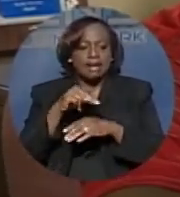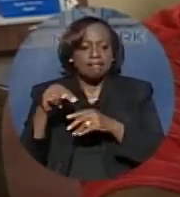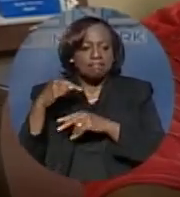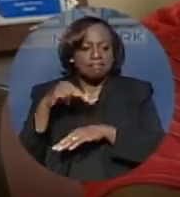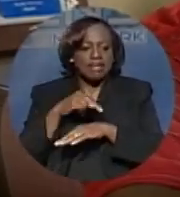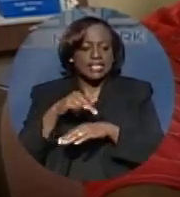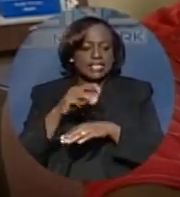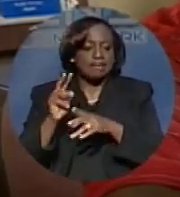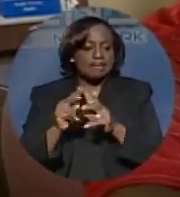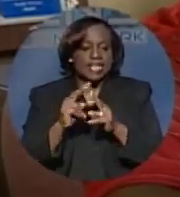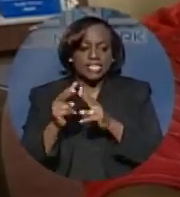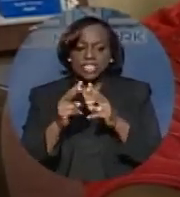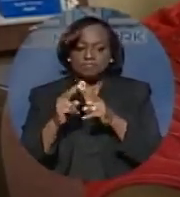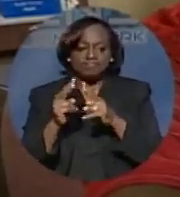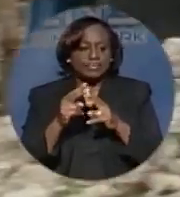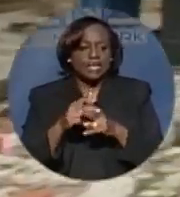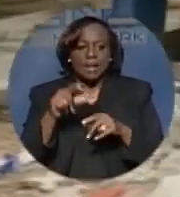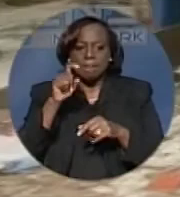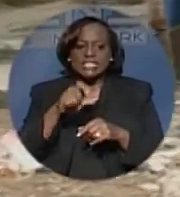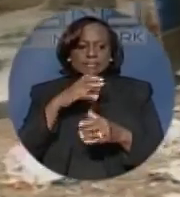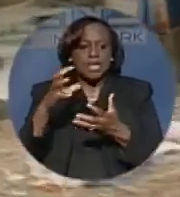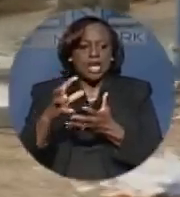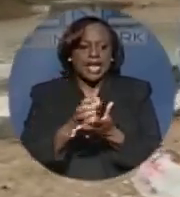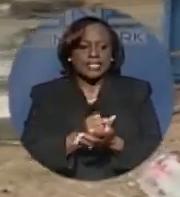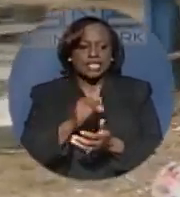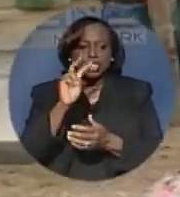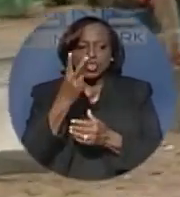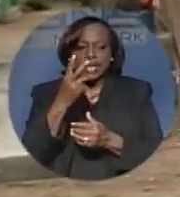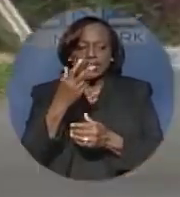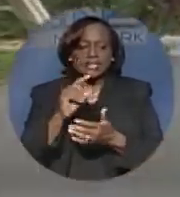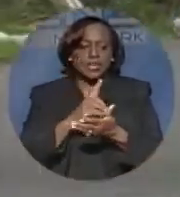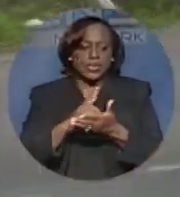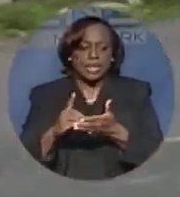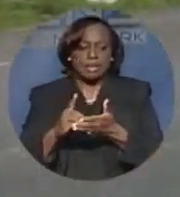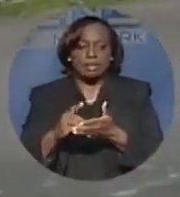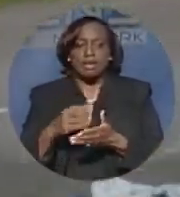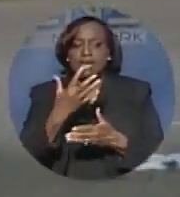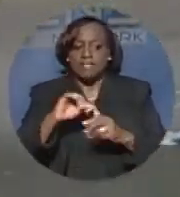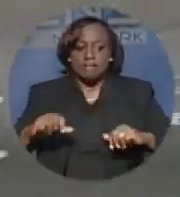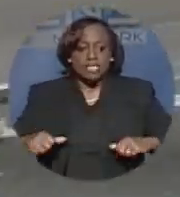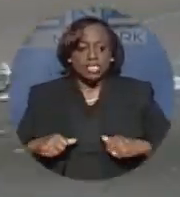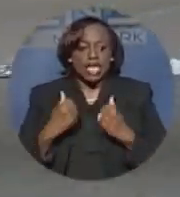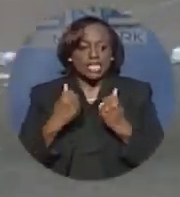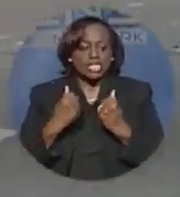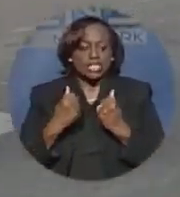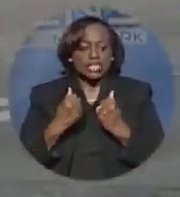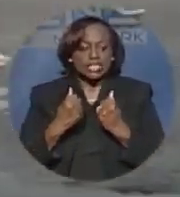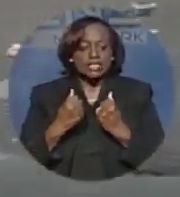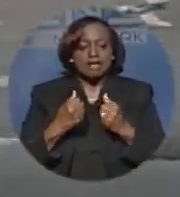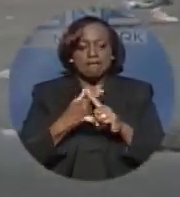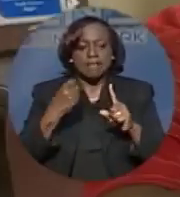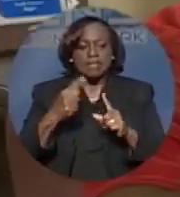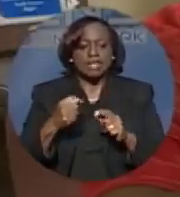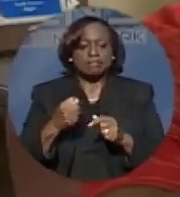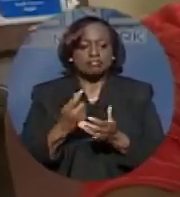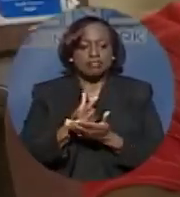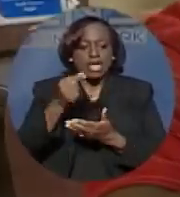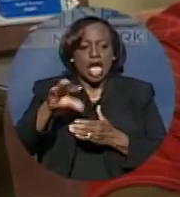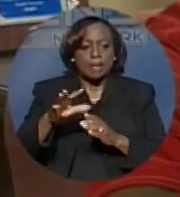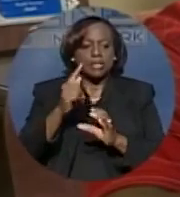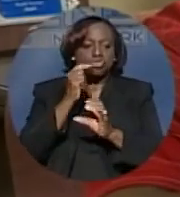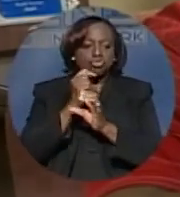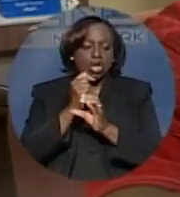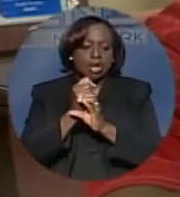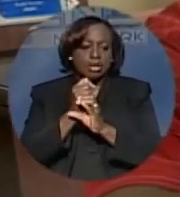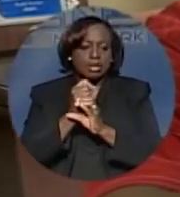be collected twice per week. And while the department has had challenges with the maintenance of garbage trucks, Miller says their greatest concern is